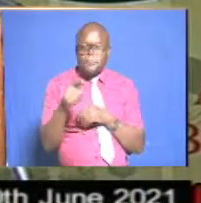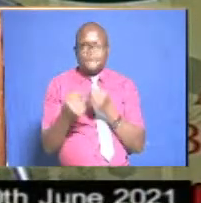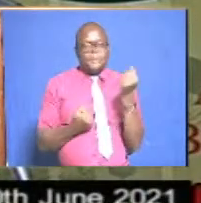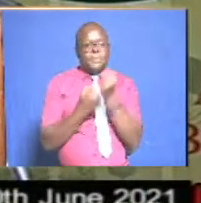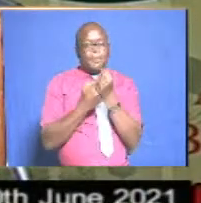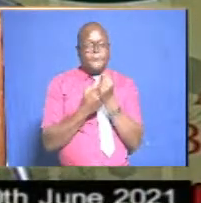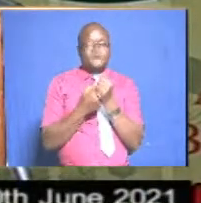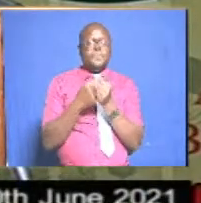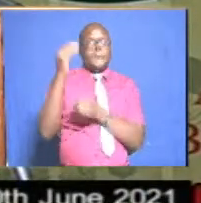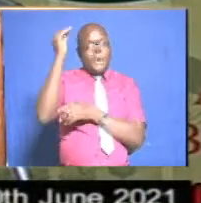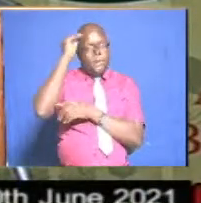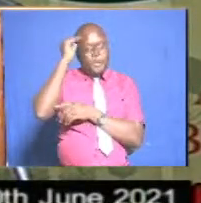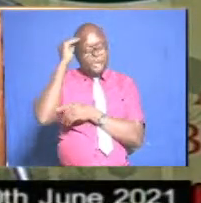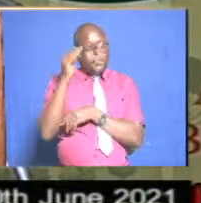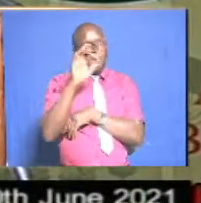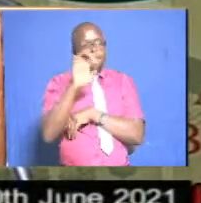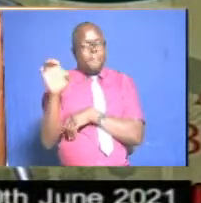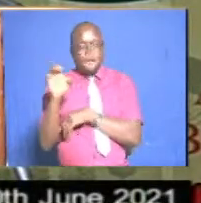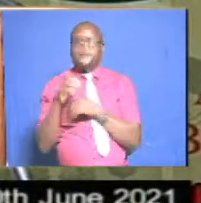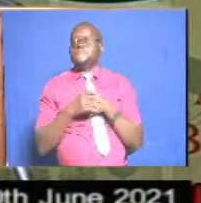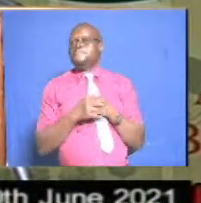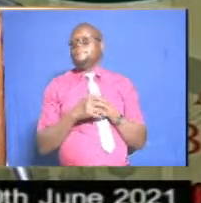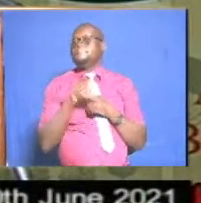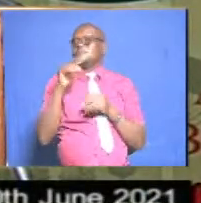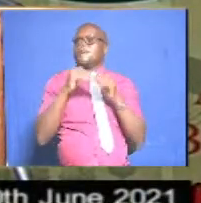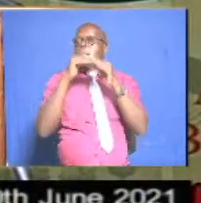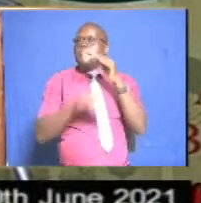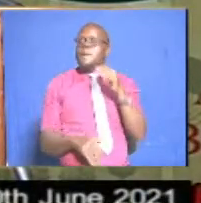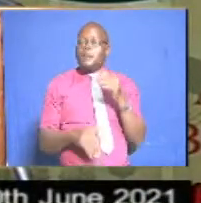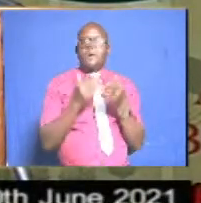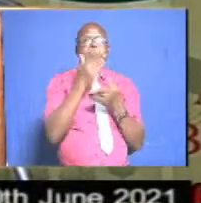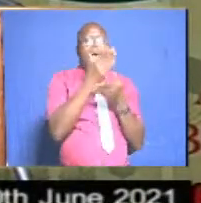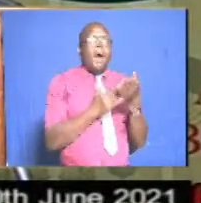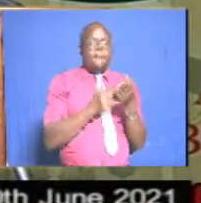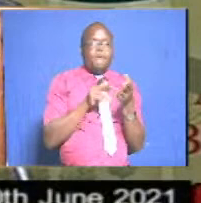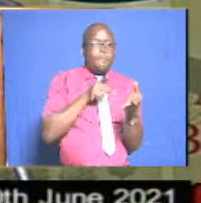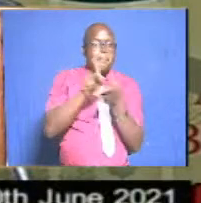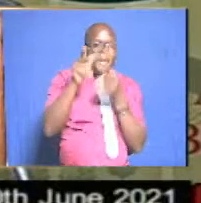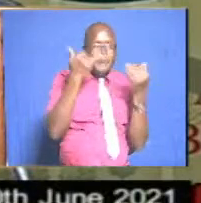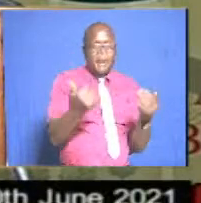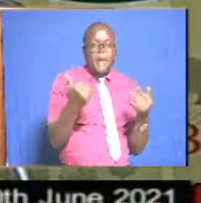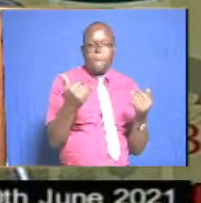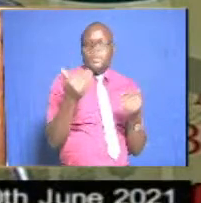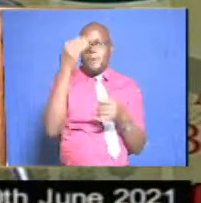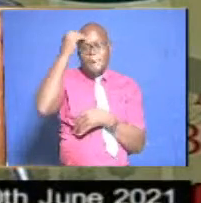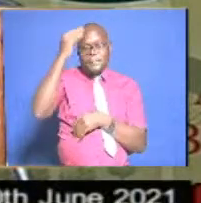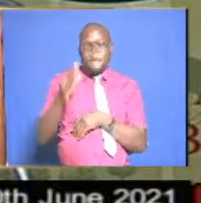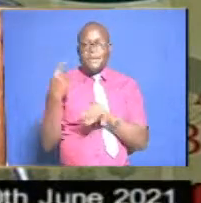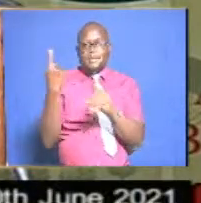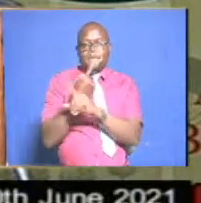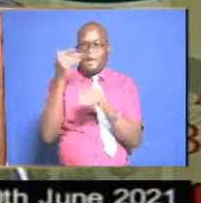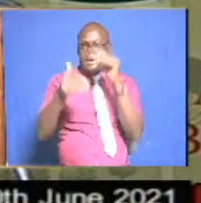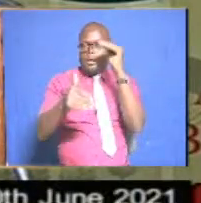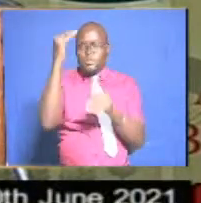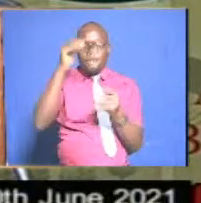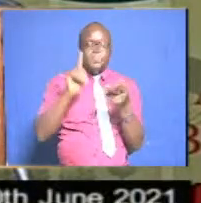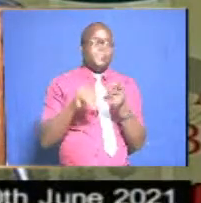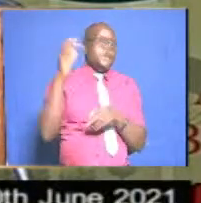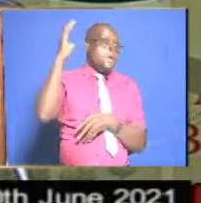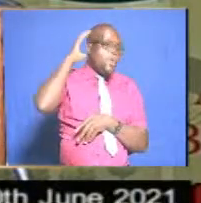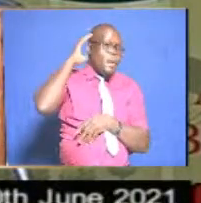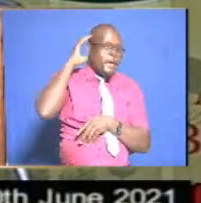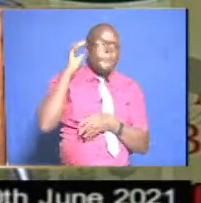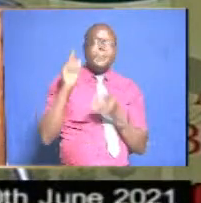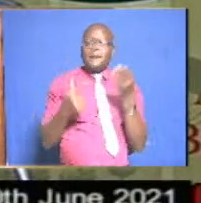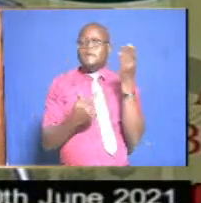tuition fees. This is less than half of tuition fees paid currently by students in various colleges of technical and